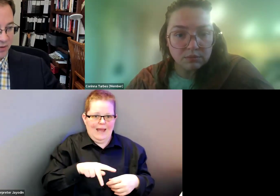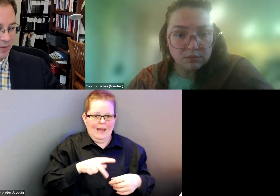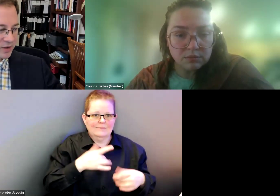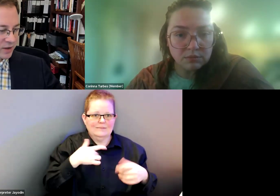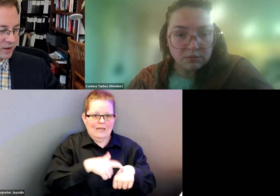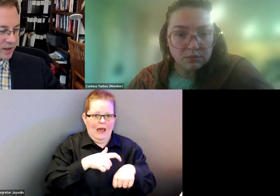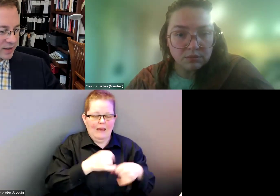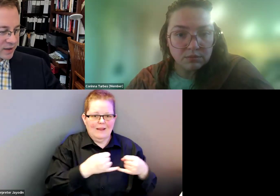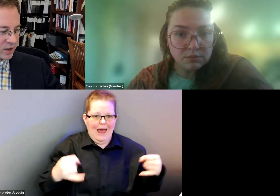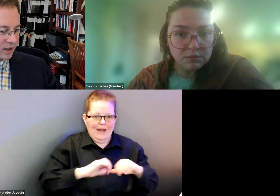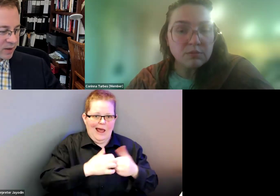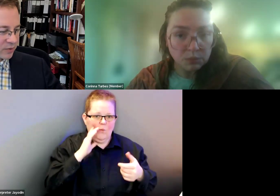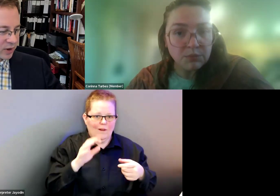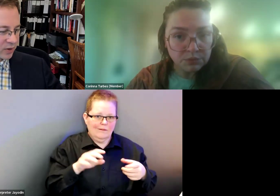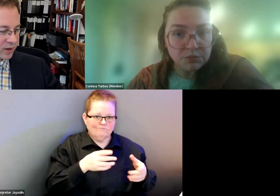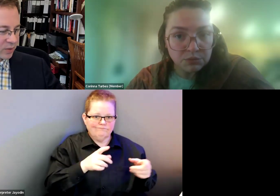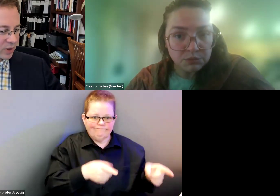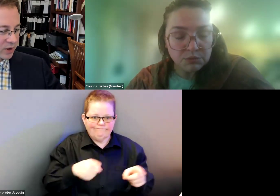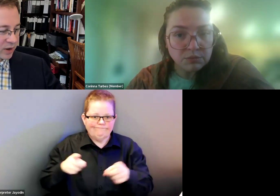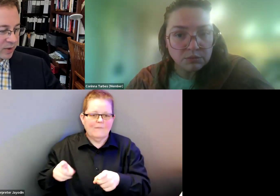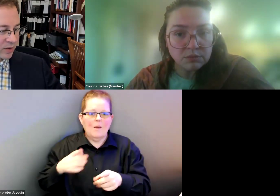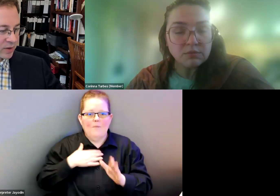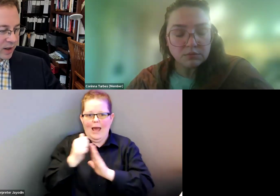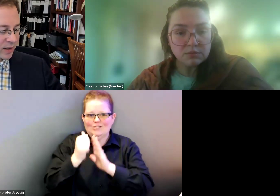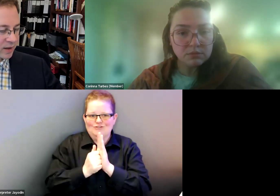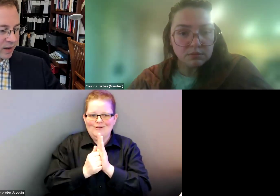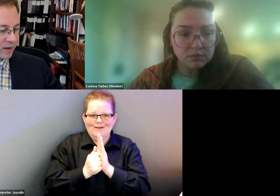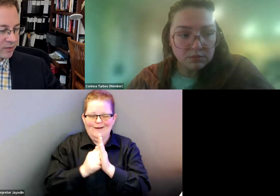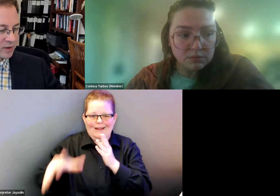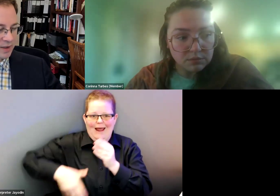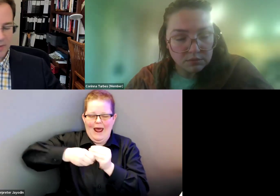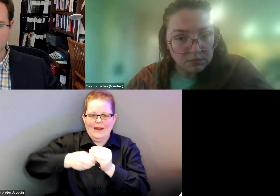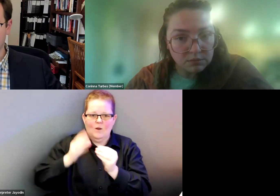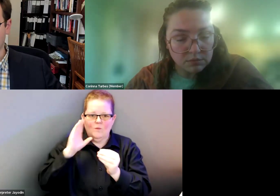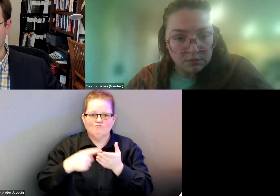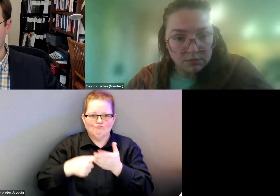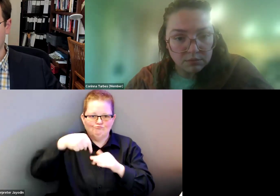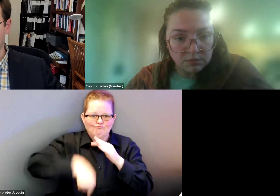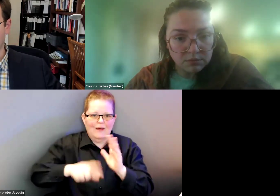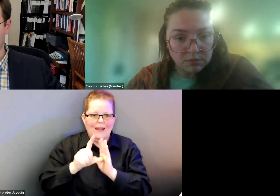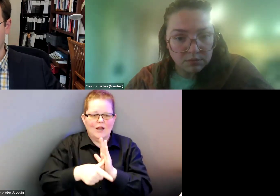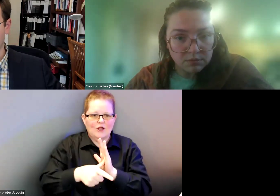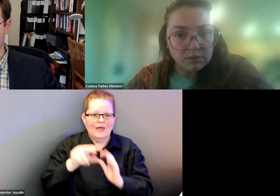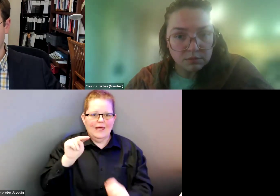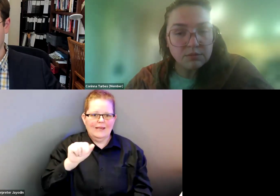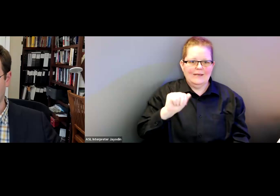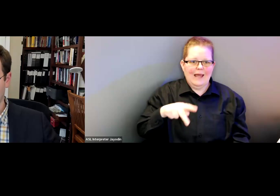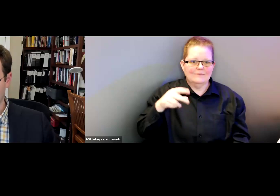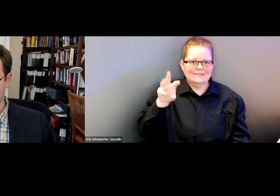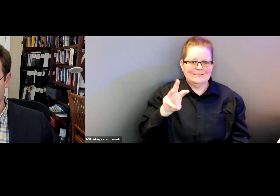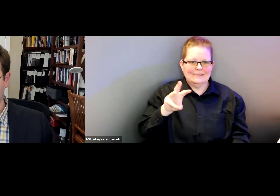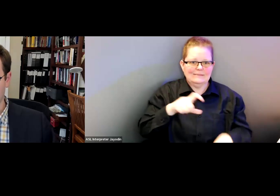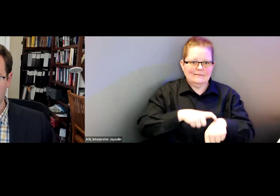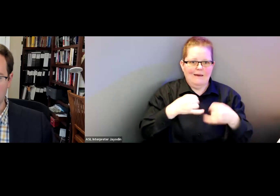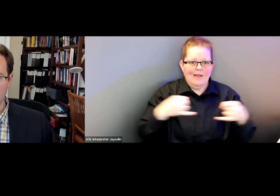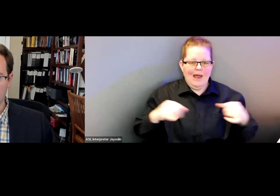sorry, I'm looking for my agenda. That's an agenda item for later on that we're going to talk about, is the NAP 6 timeline and how that functions. Because I think there's